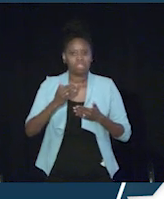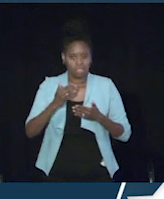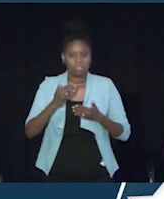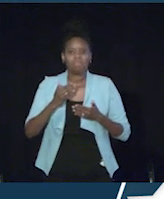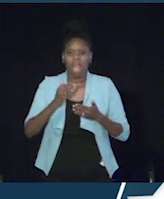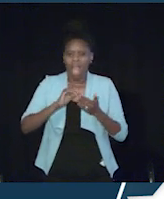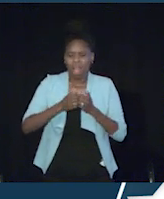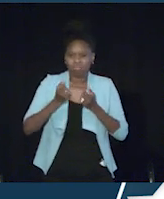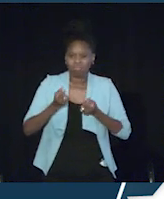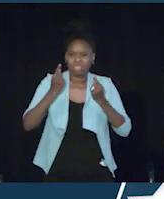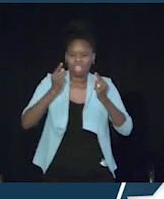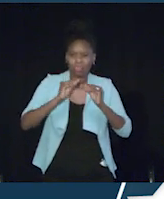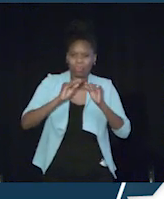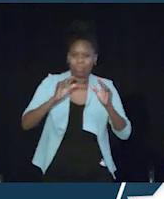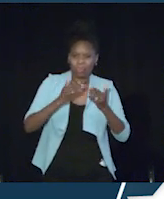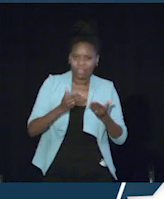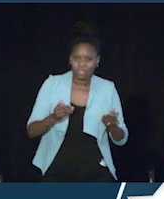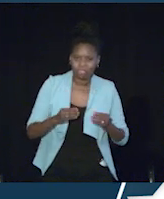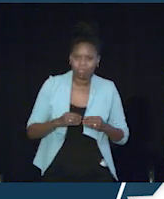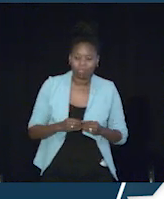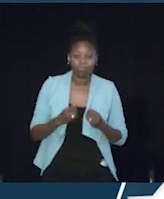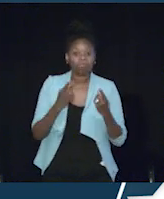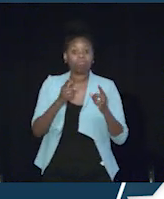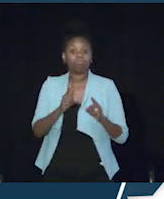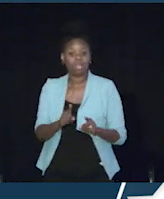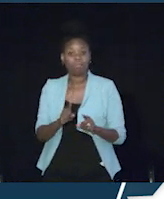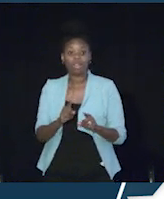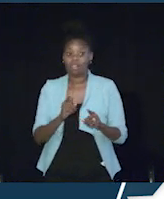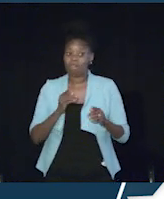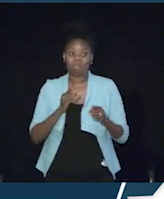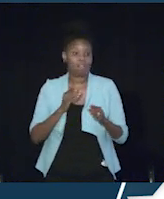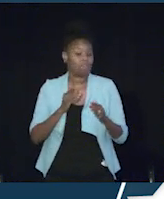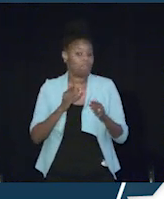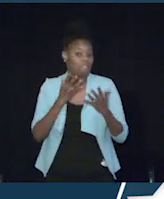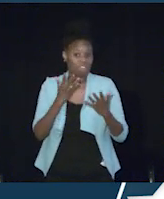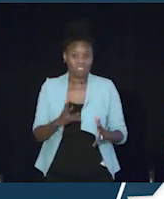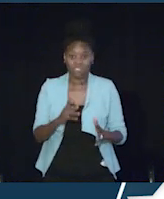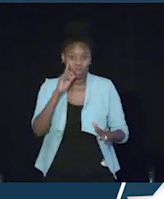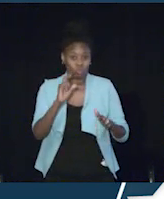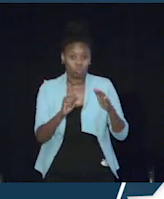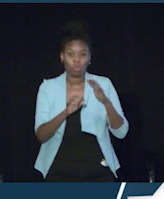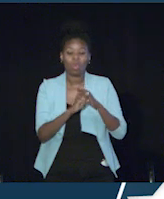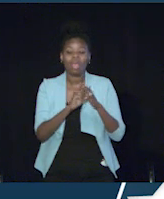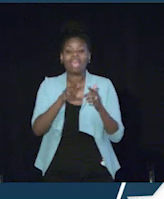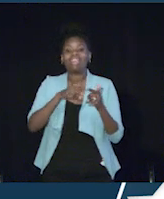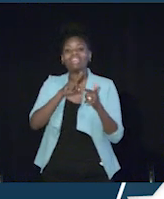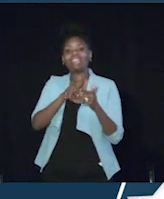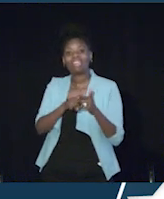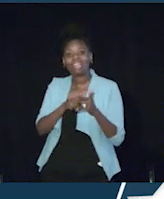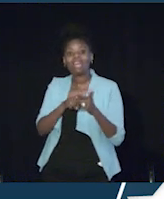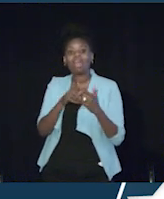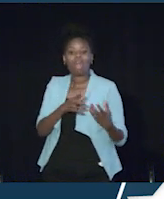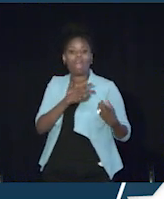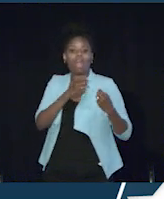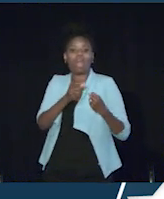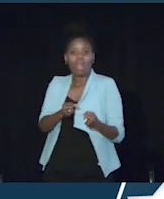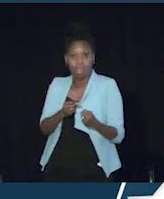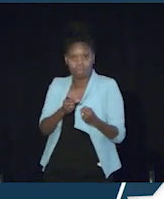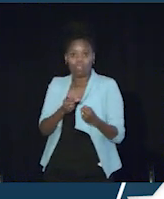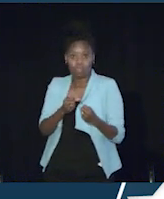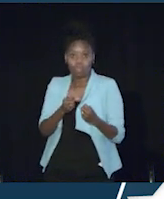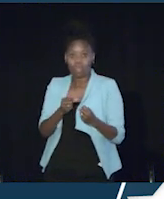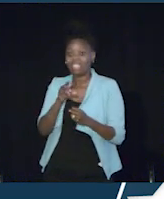On Thanksgiving Day 2022, I went home, and that's when my recovery started. December 2022, I